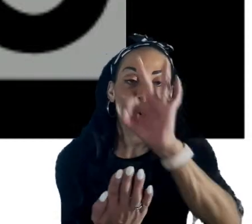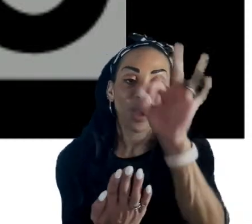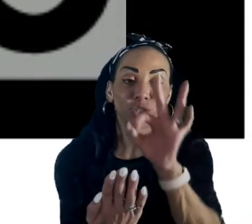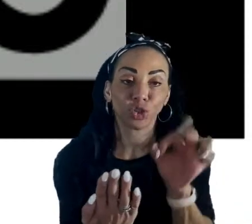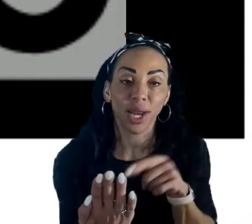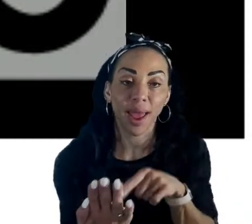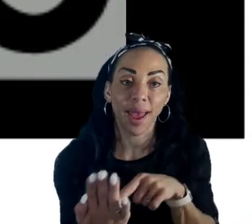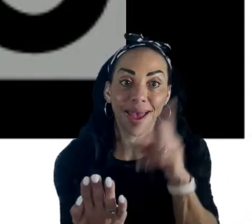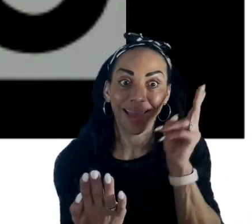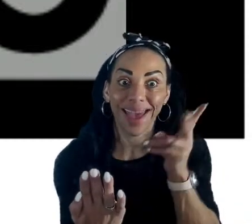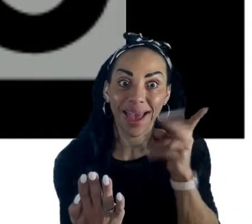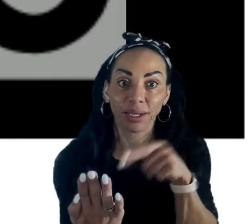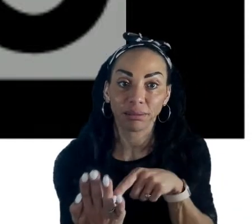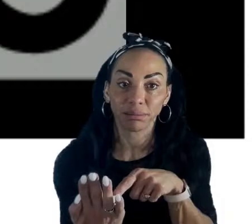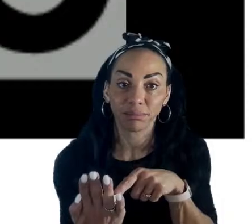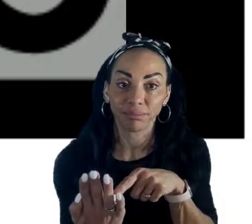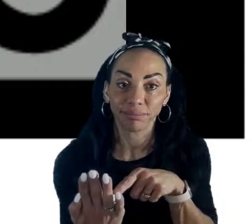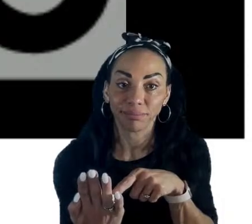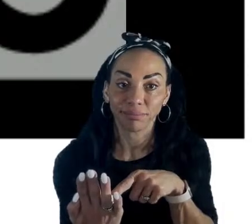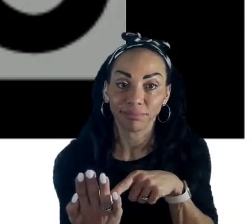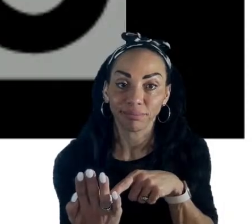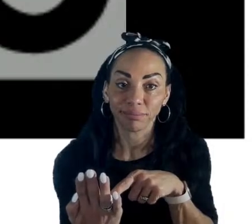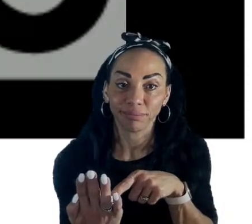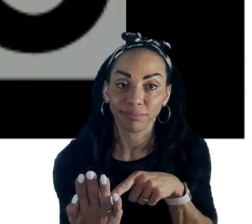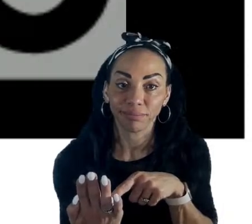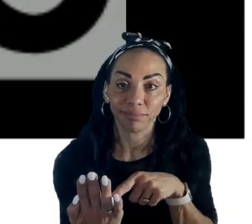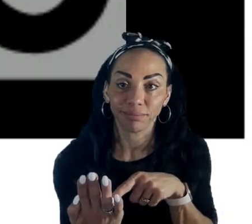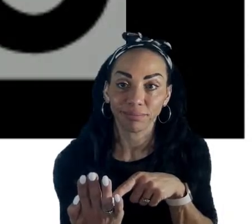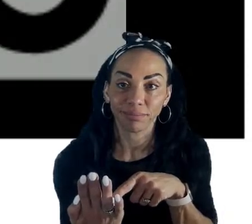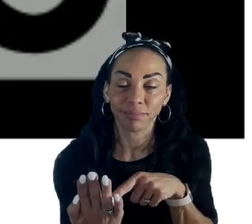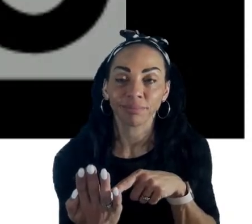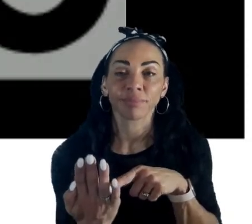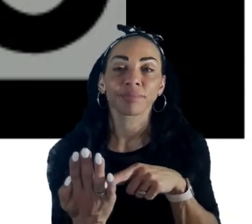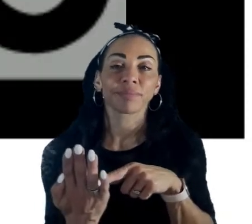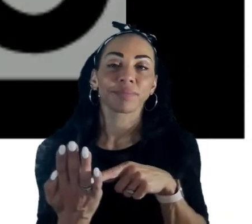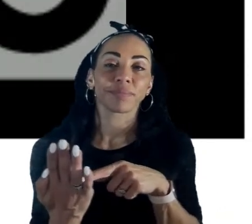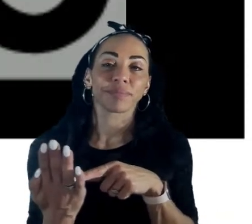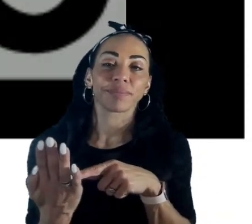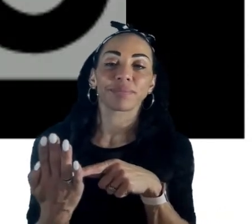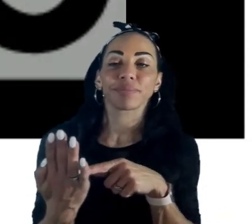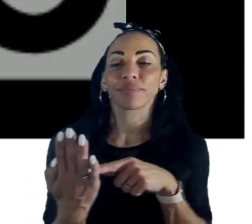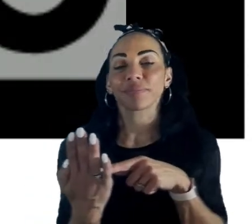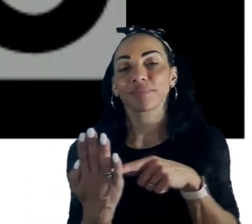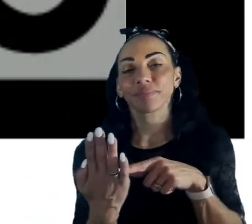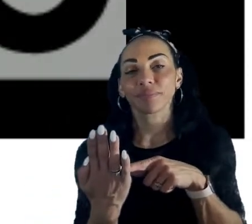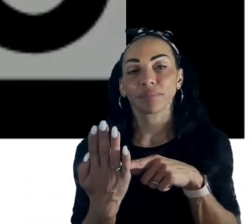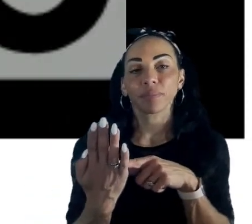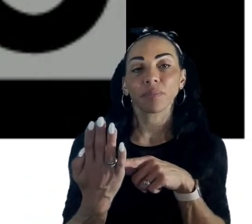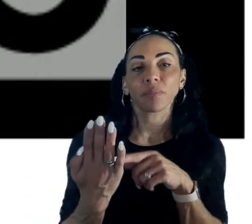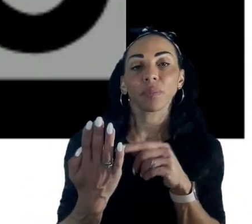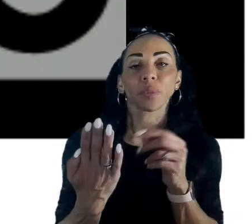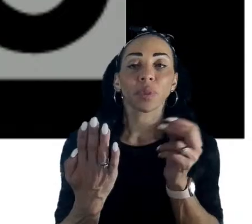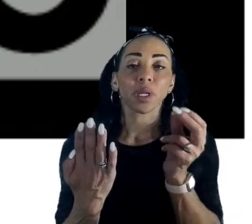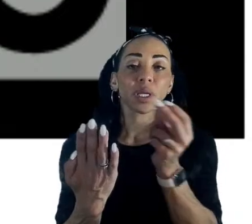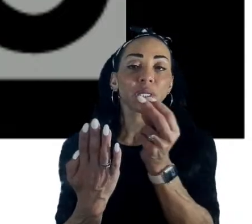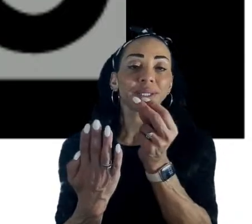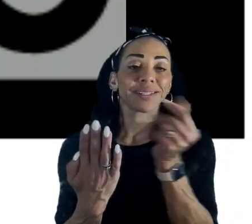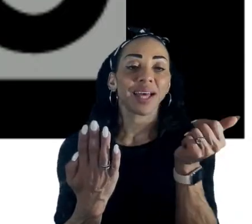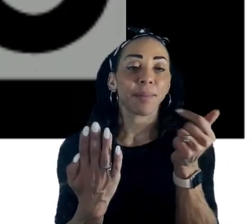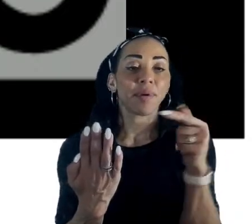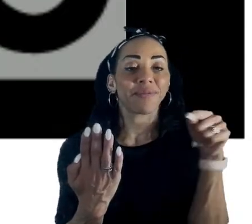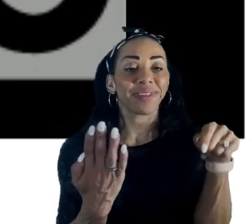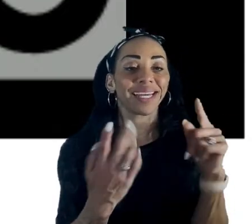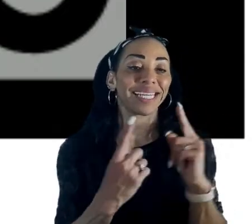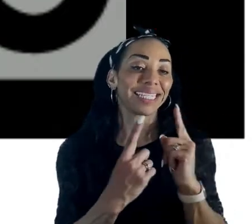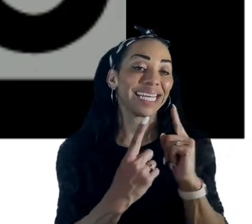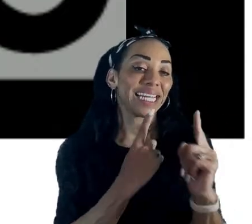these sort of very short sound bites, some of these like little interview pieces. What would